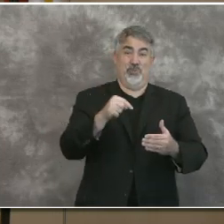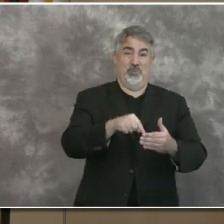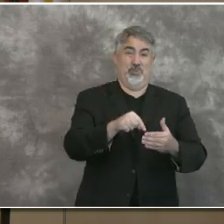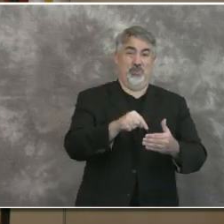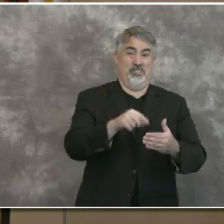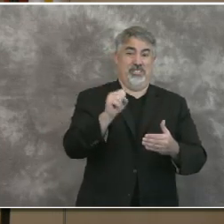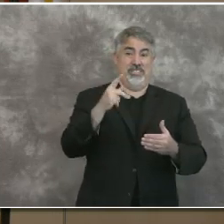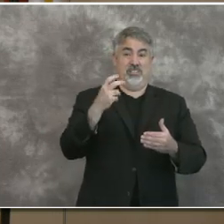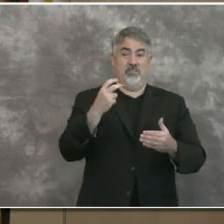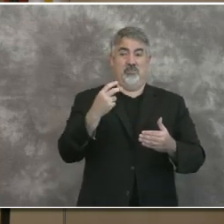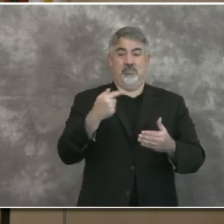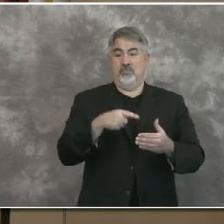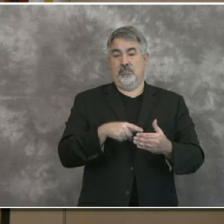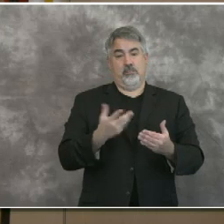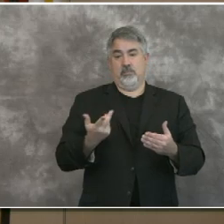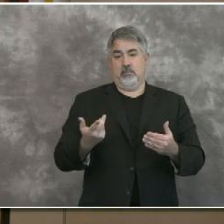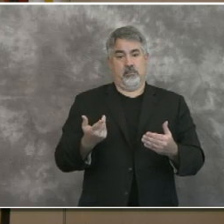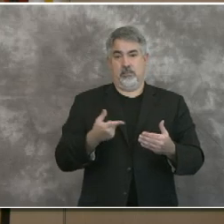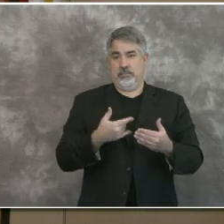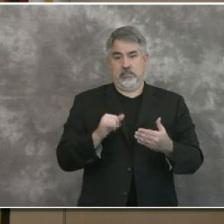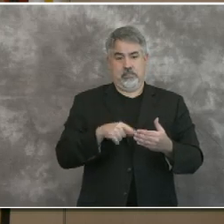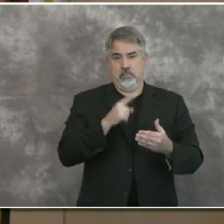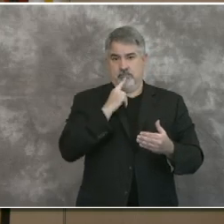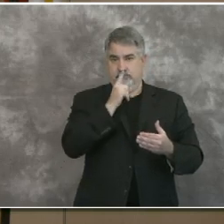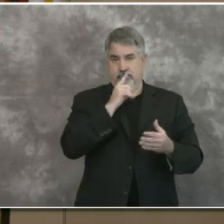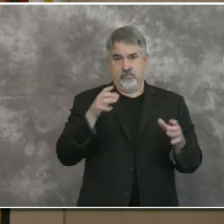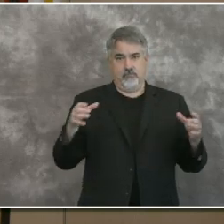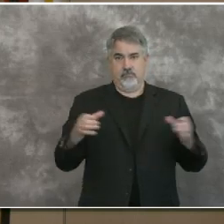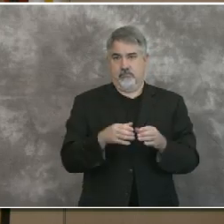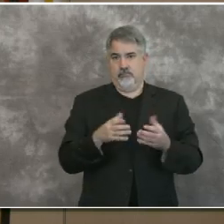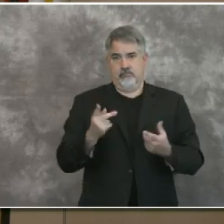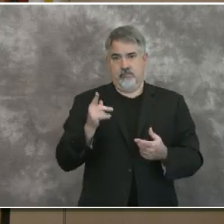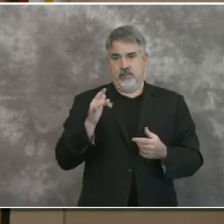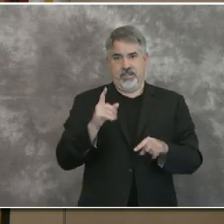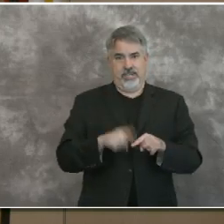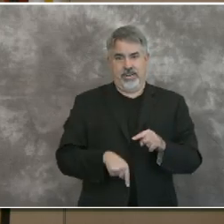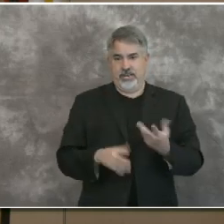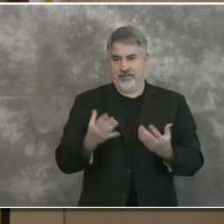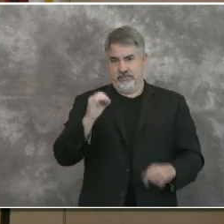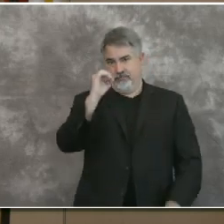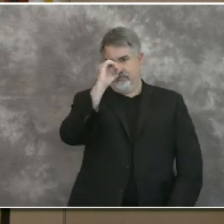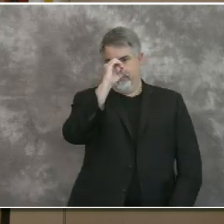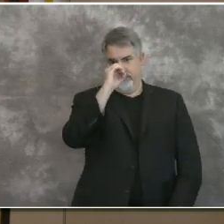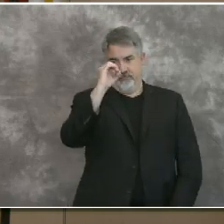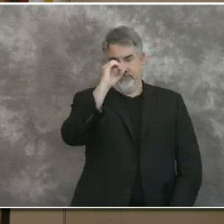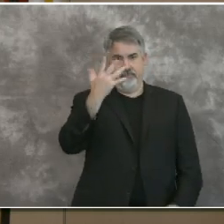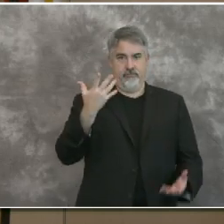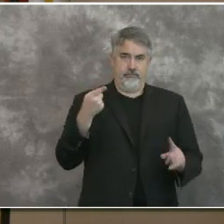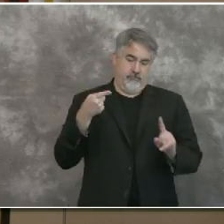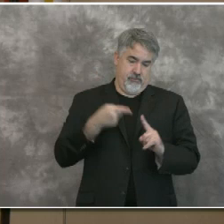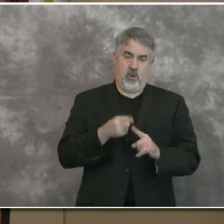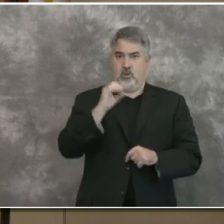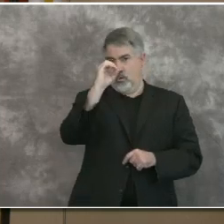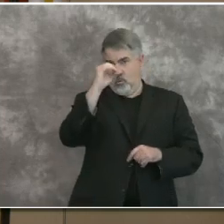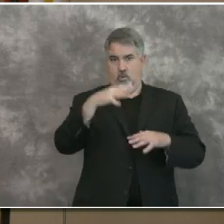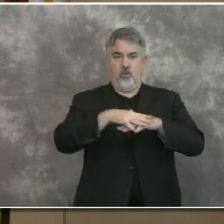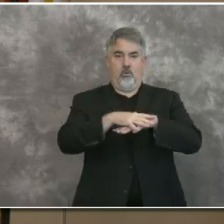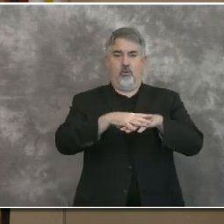0 gatherings for the general public. So people, friends gathering